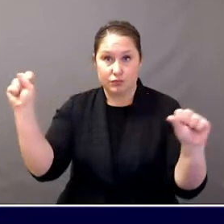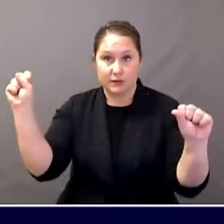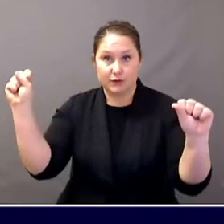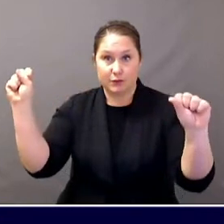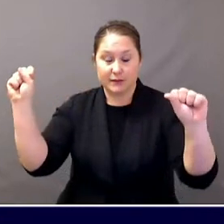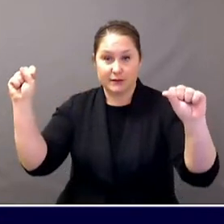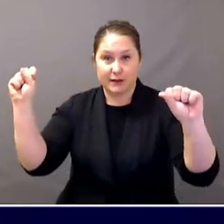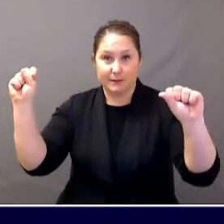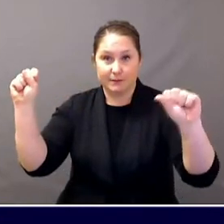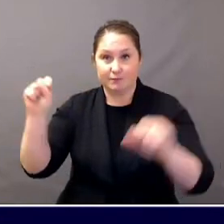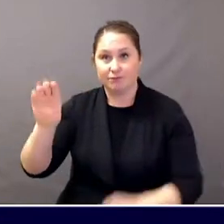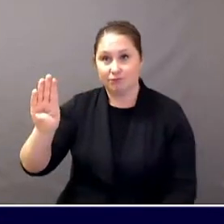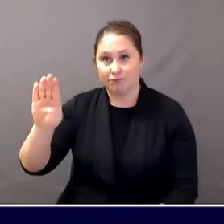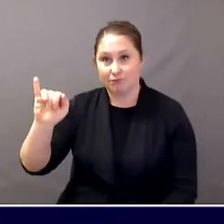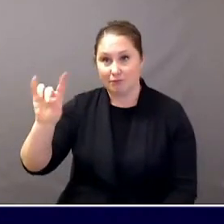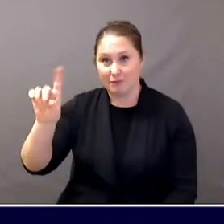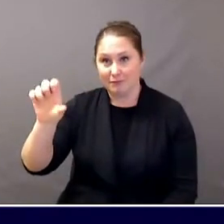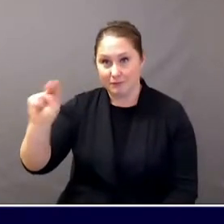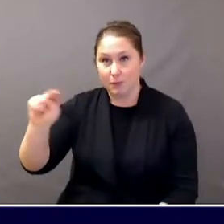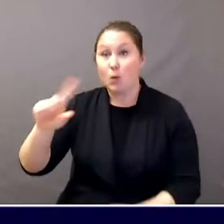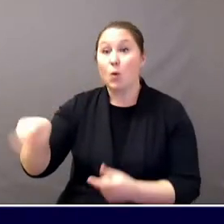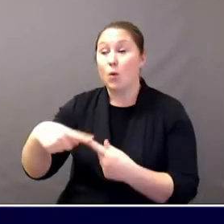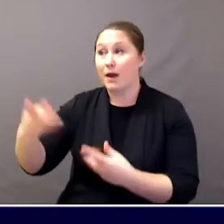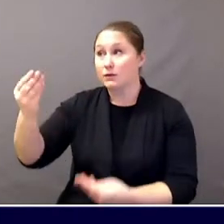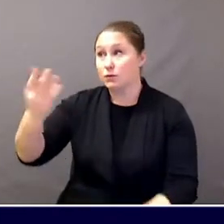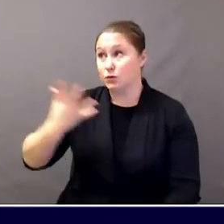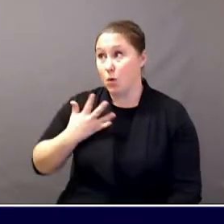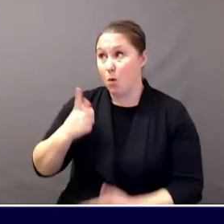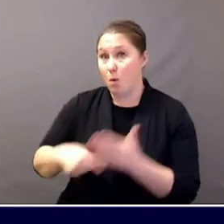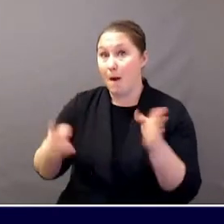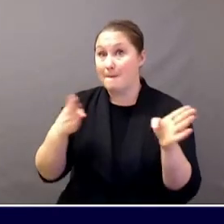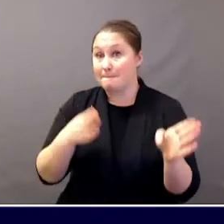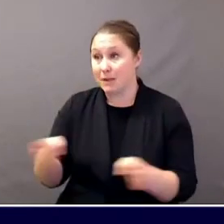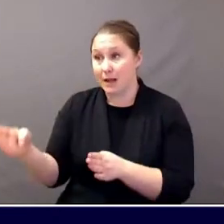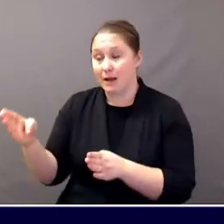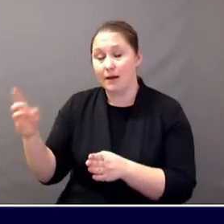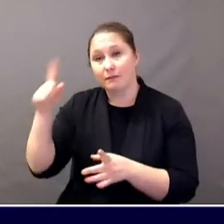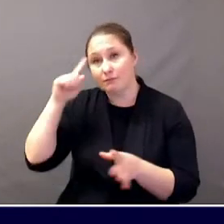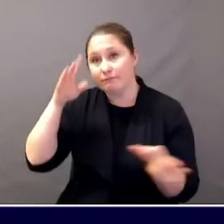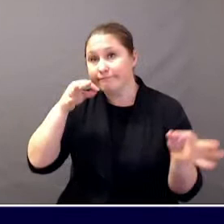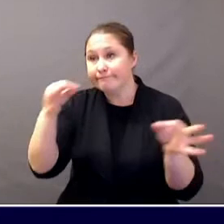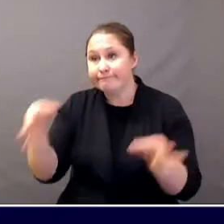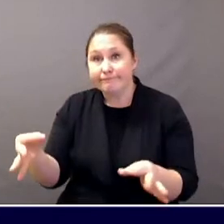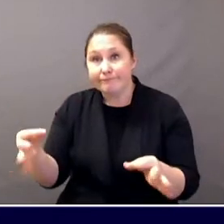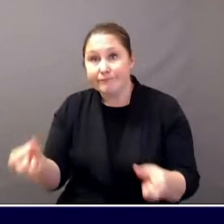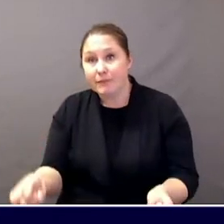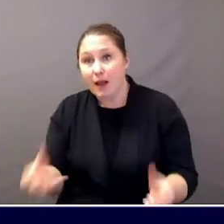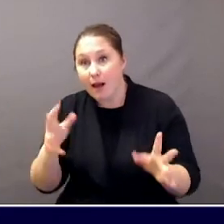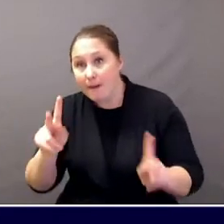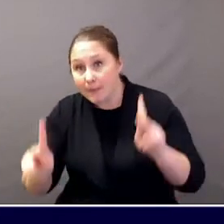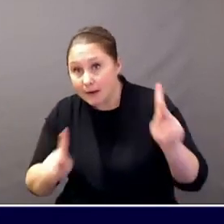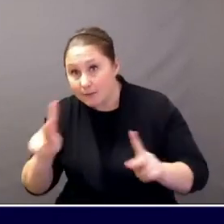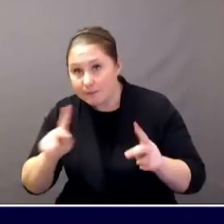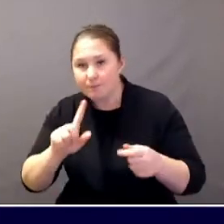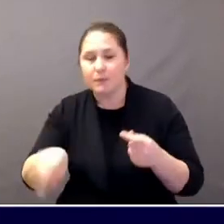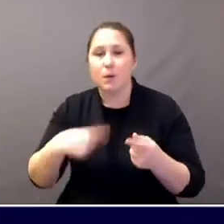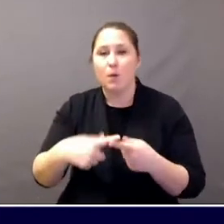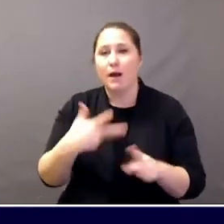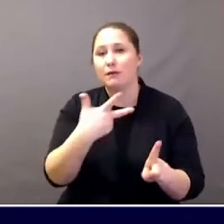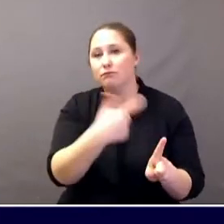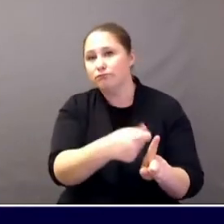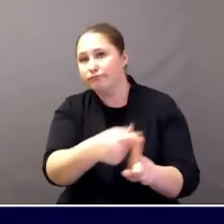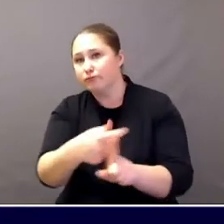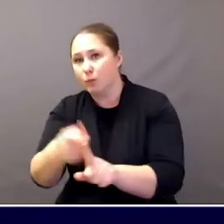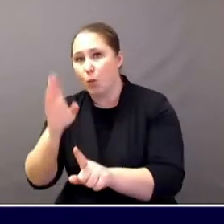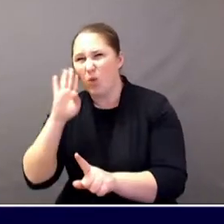make more informed decisions and determinations about who those individuals are and when they can be vaccinated. I know